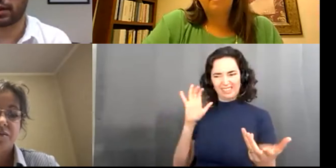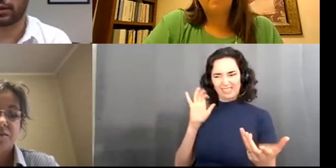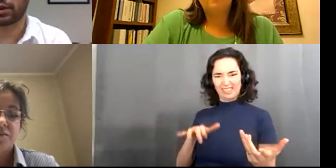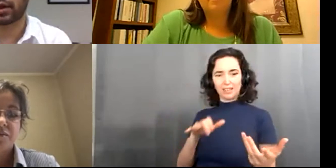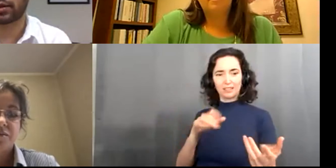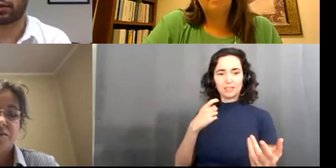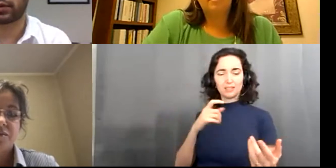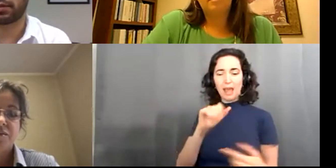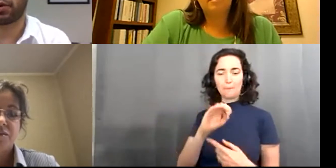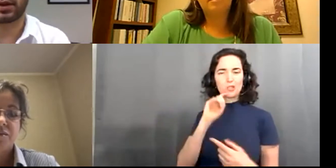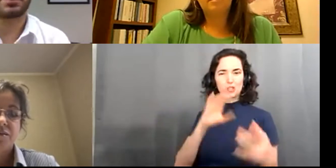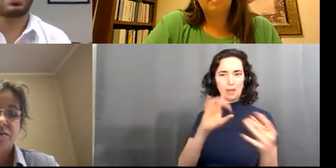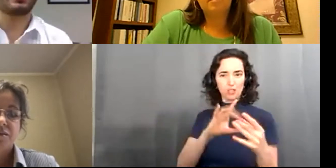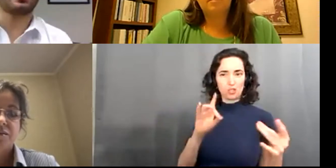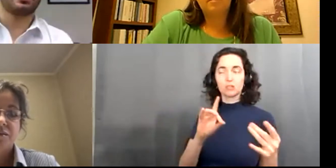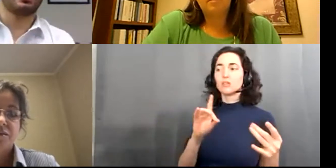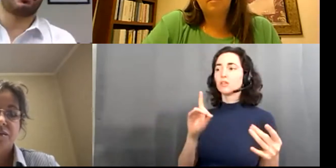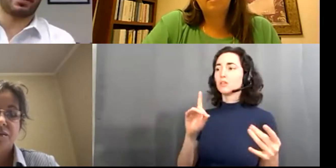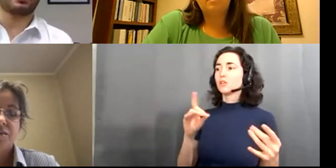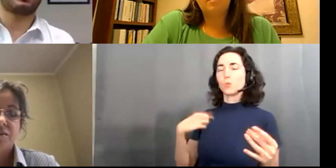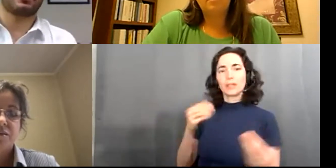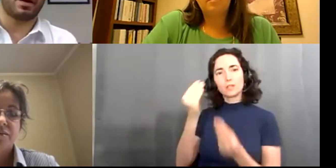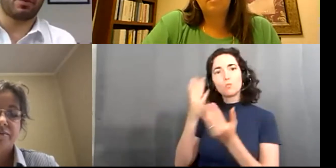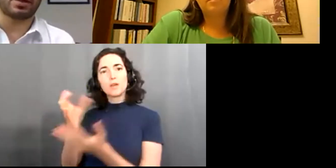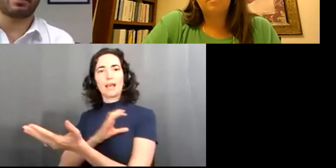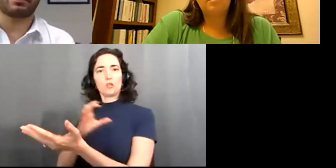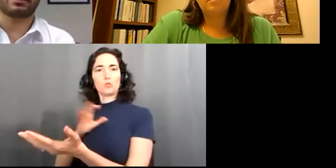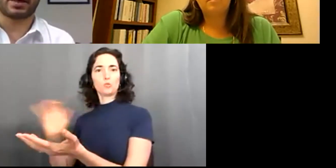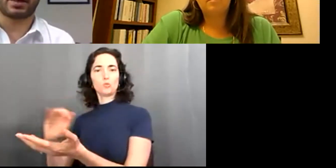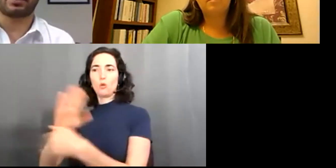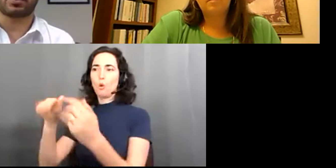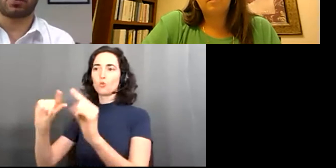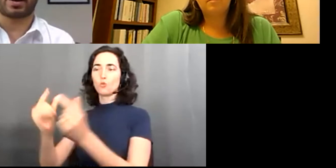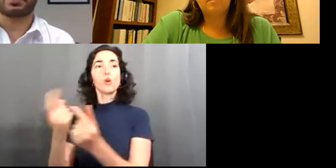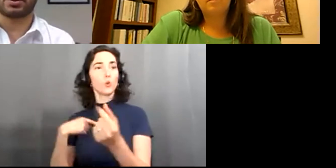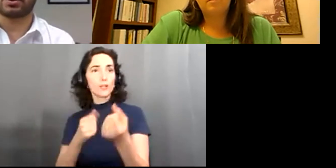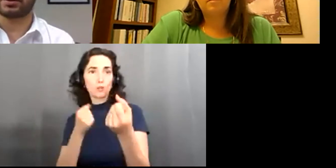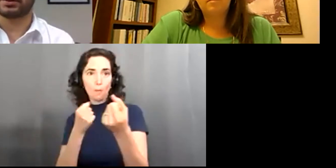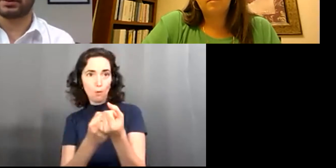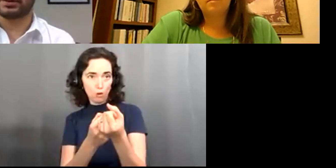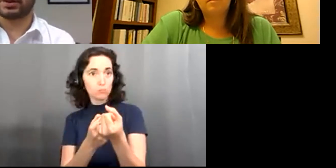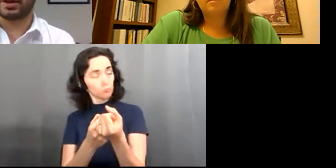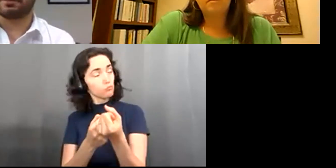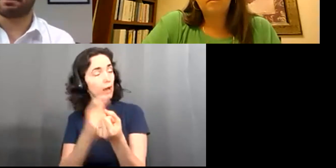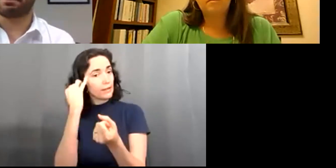had suggested, was supporting the spirit of things without taking a direct position.